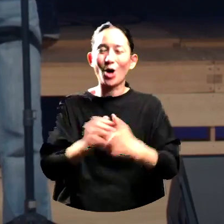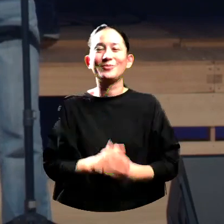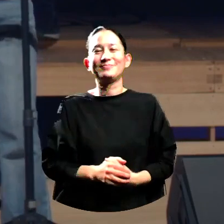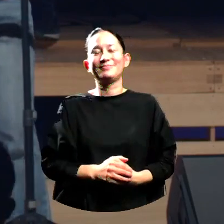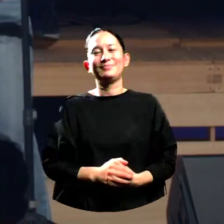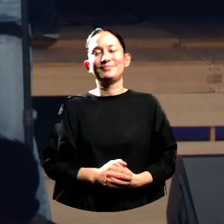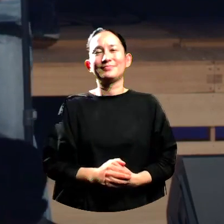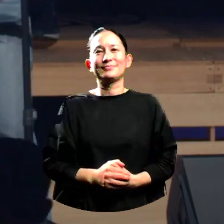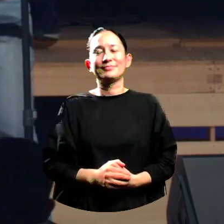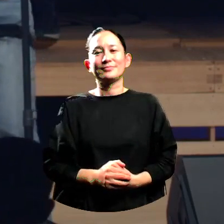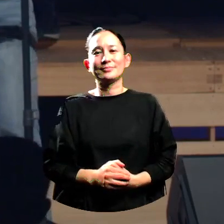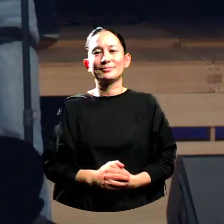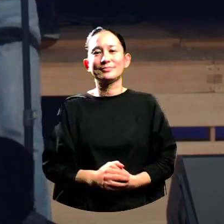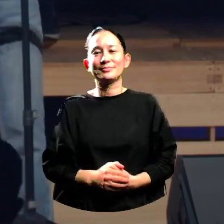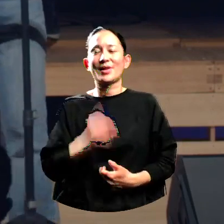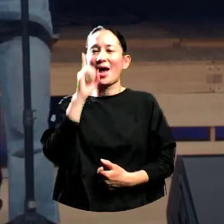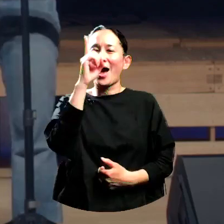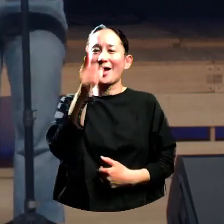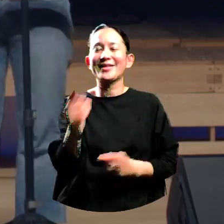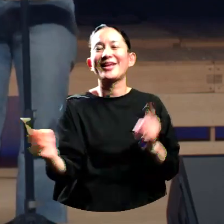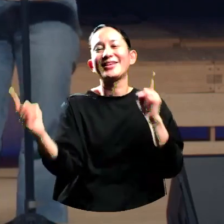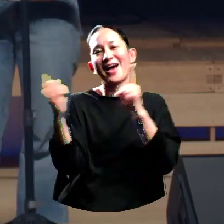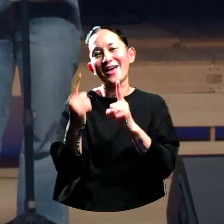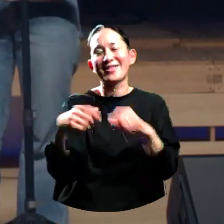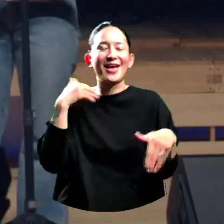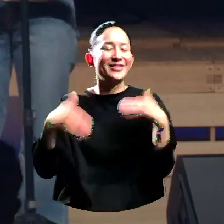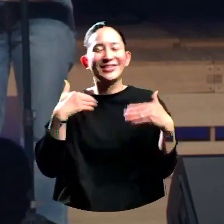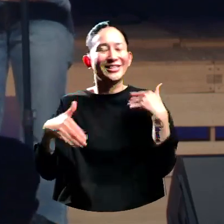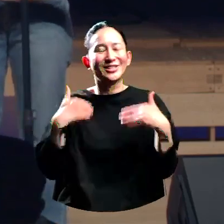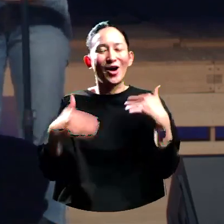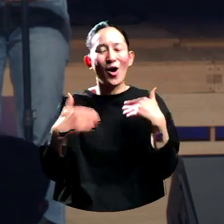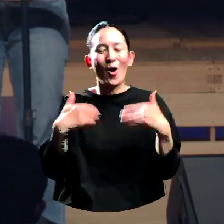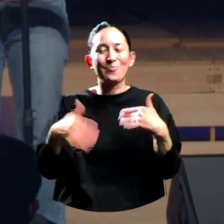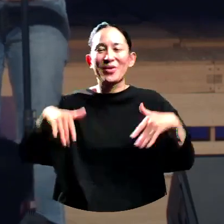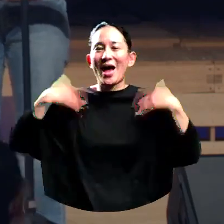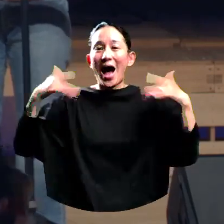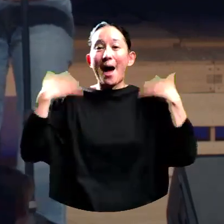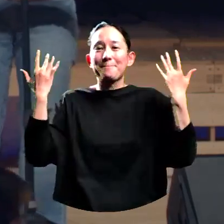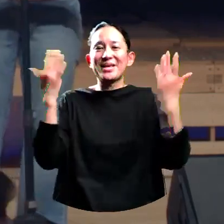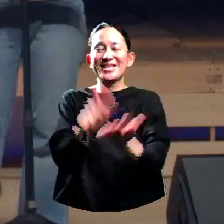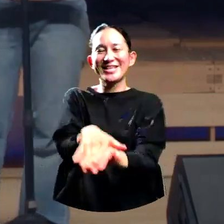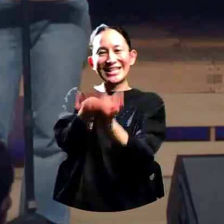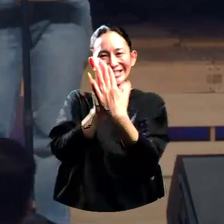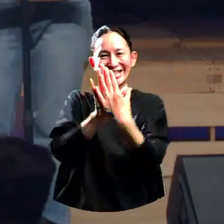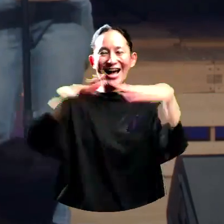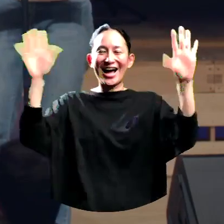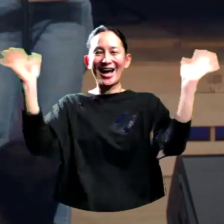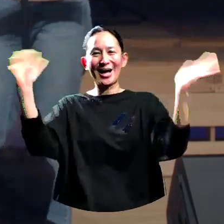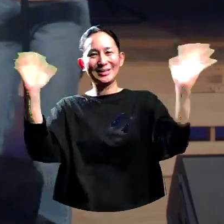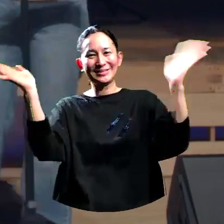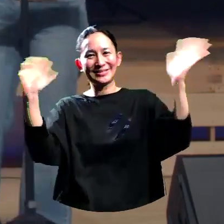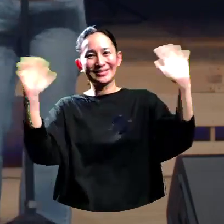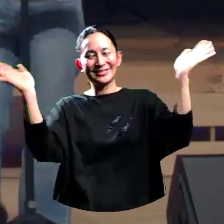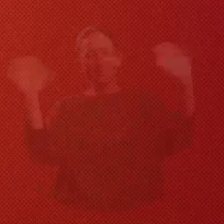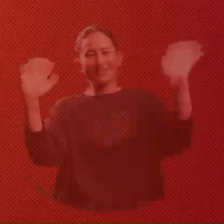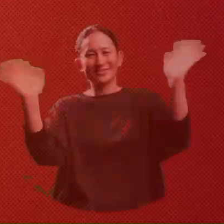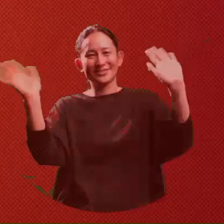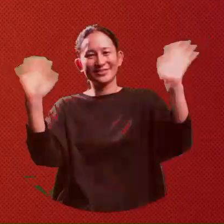say to each other, good to see you. Happy Easter. Good to see you. Happy Easter. Welcome to New Hope.